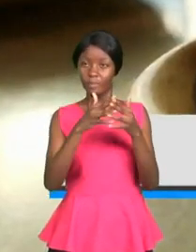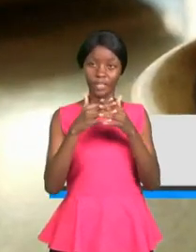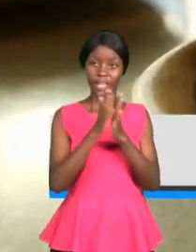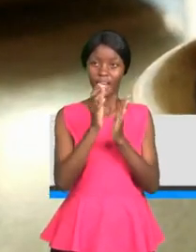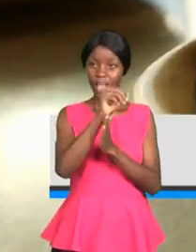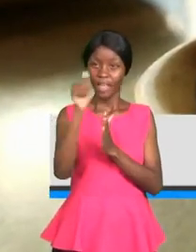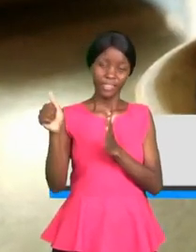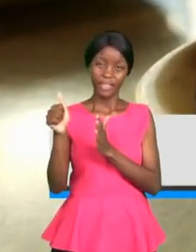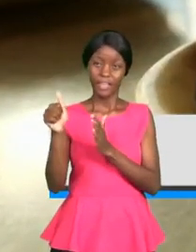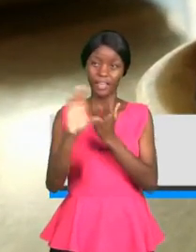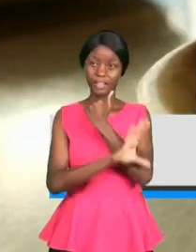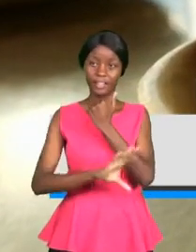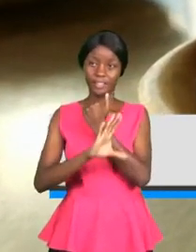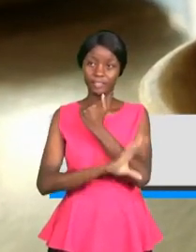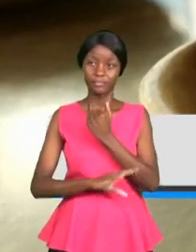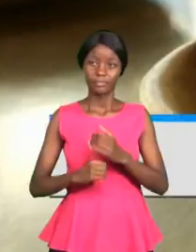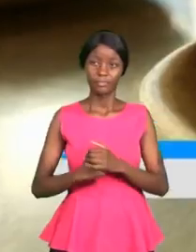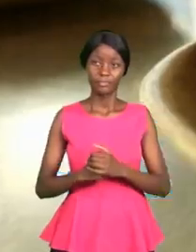Reunion Island.